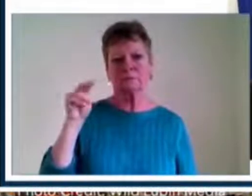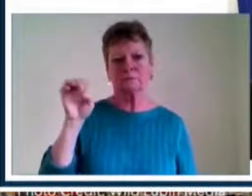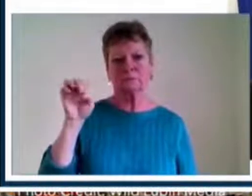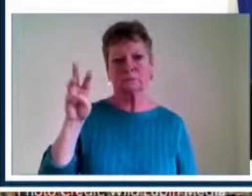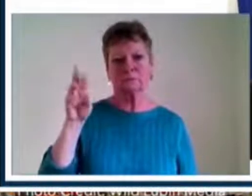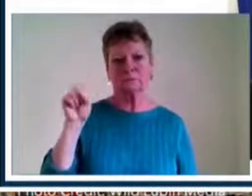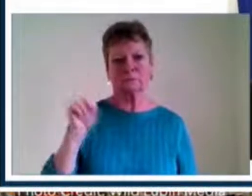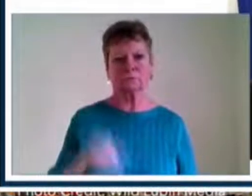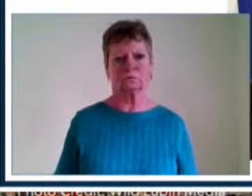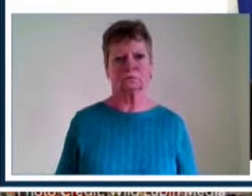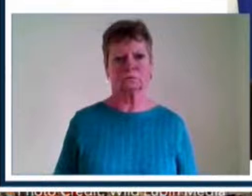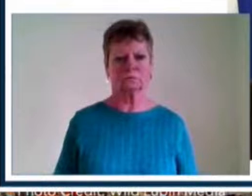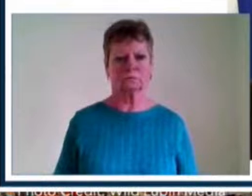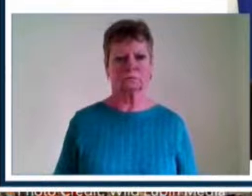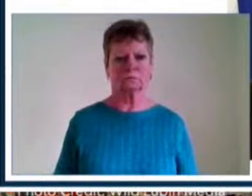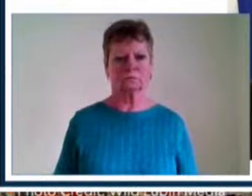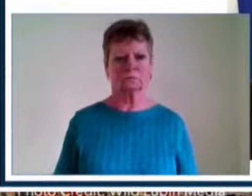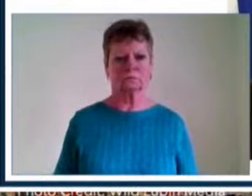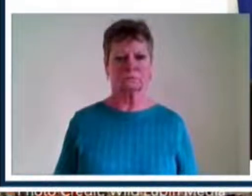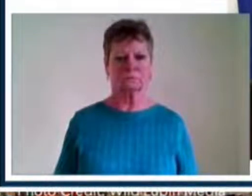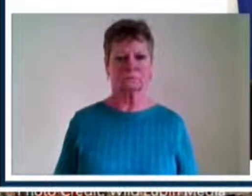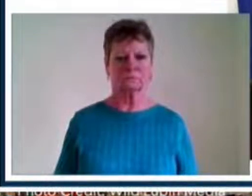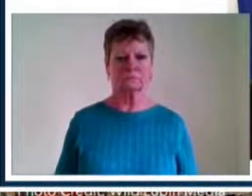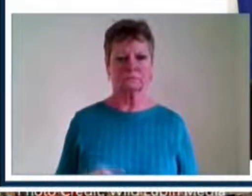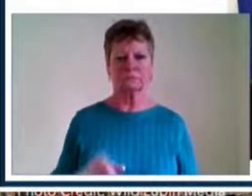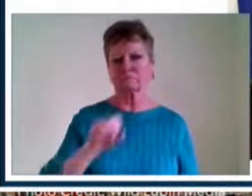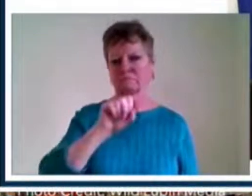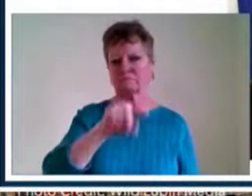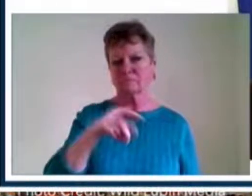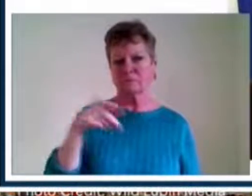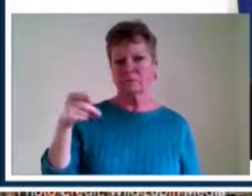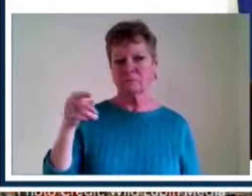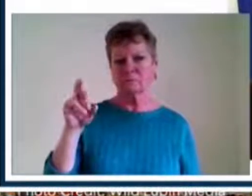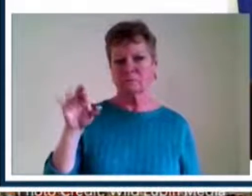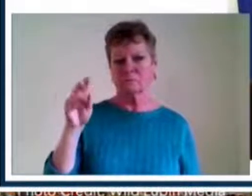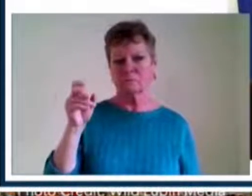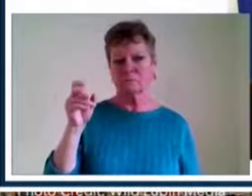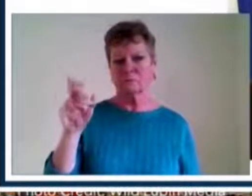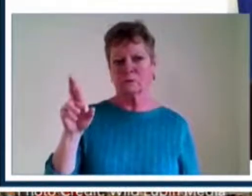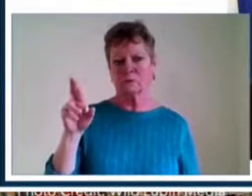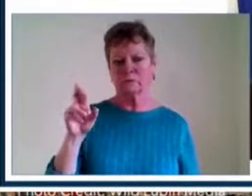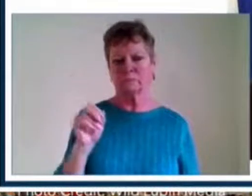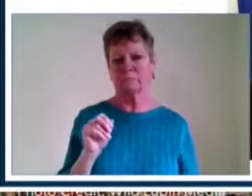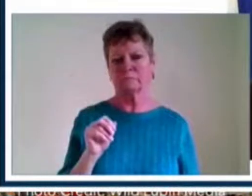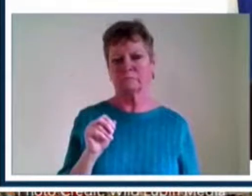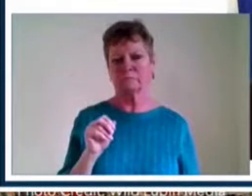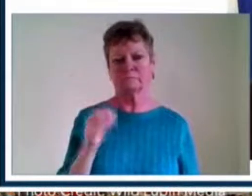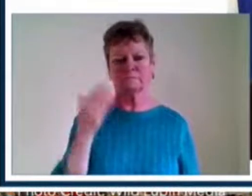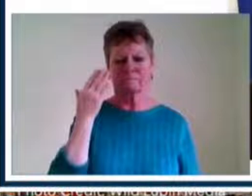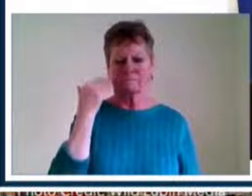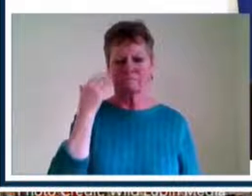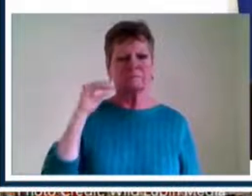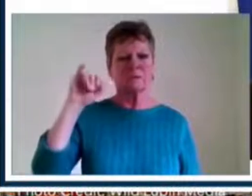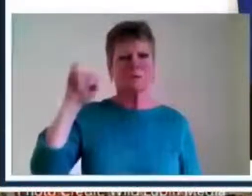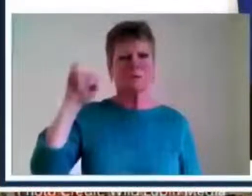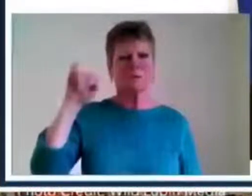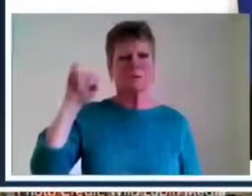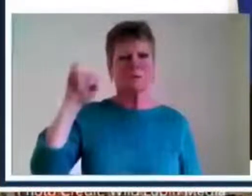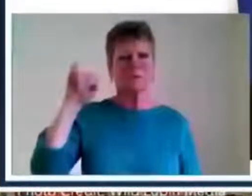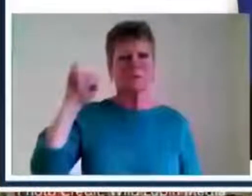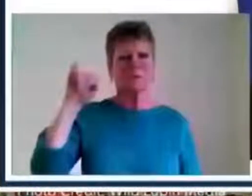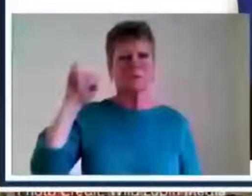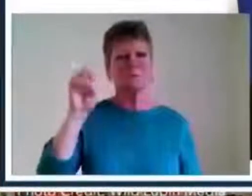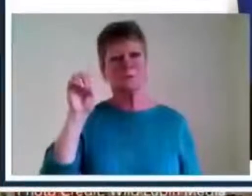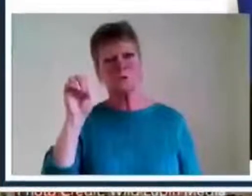Cole. Yes, my question's for the Premier. You sort of already answered this, but I know last June when we had the first major blockade